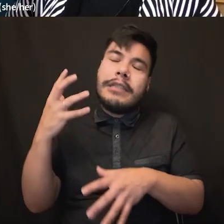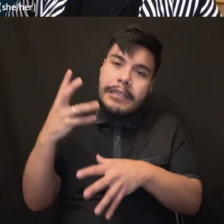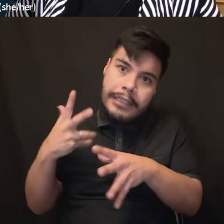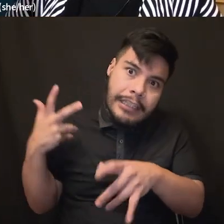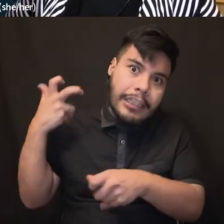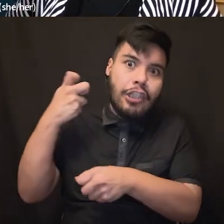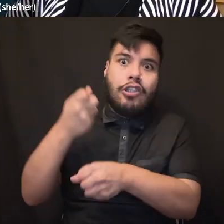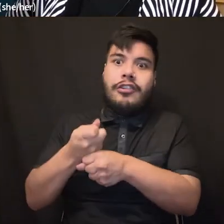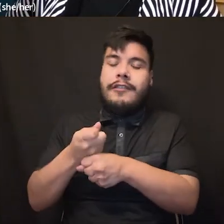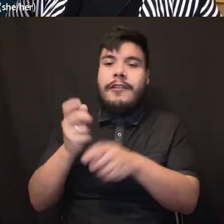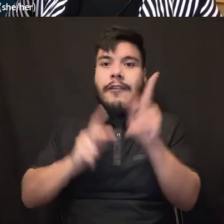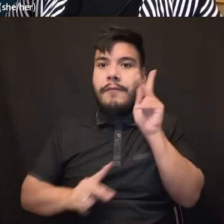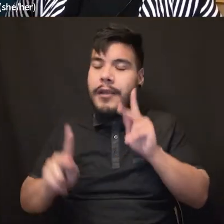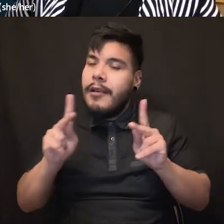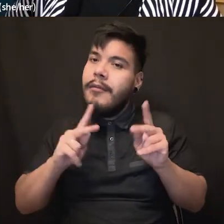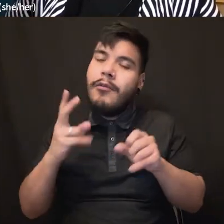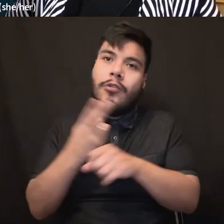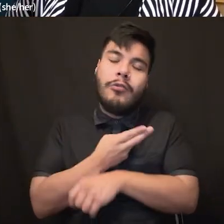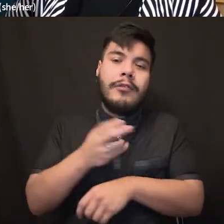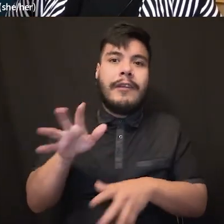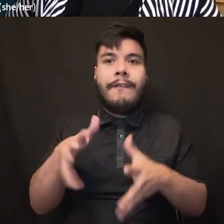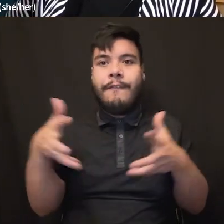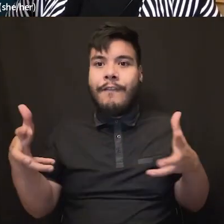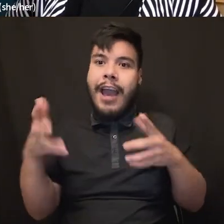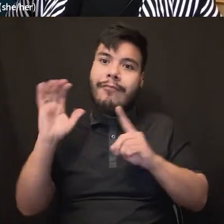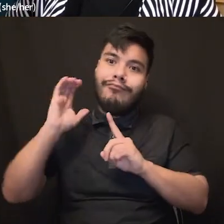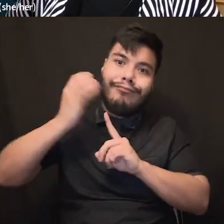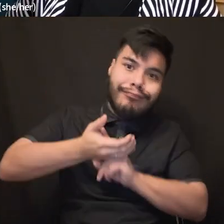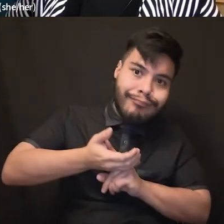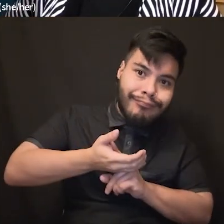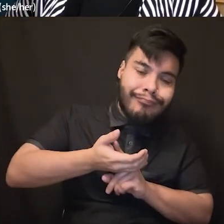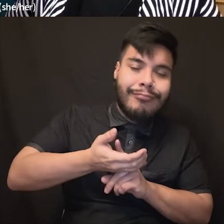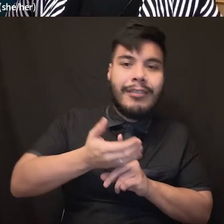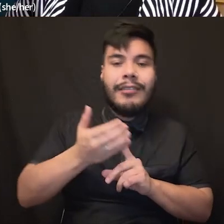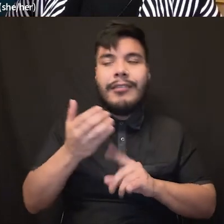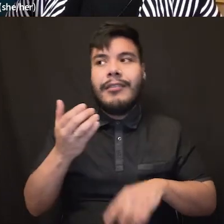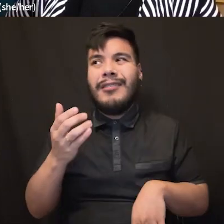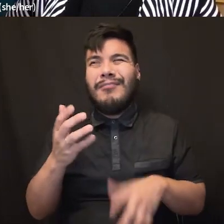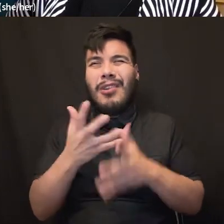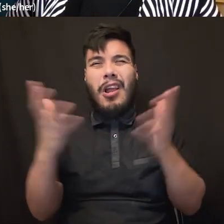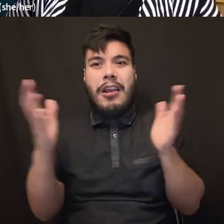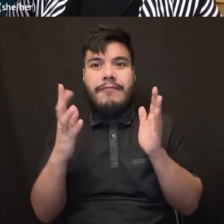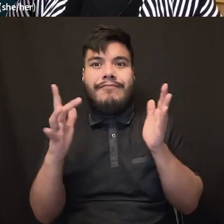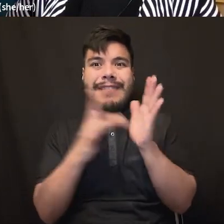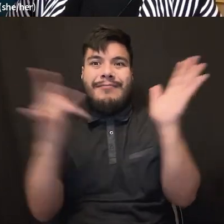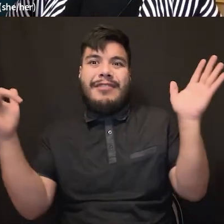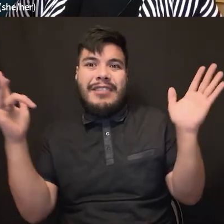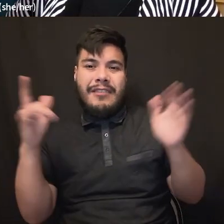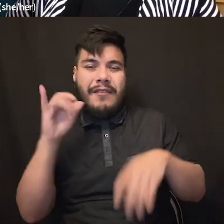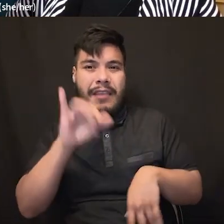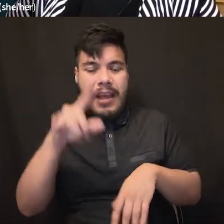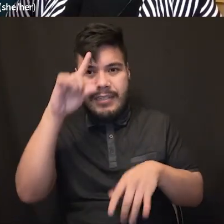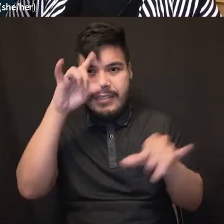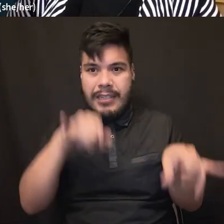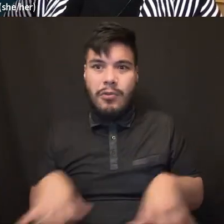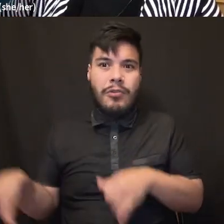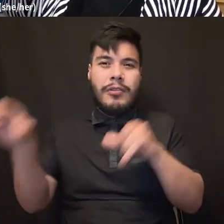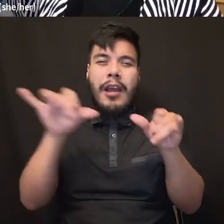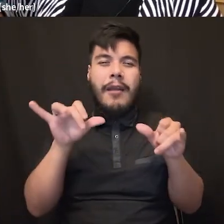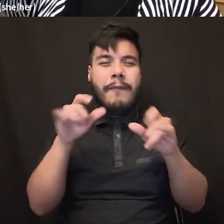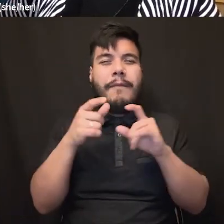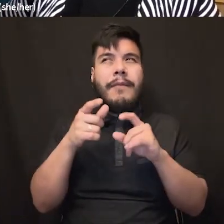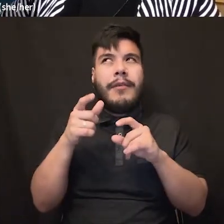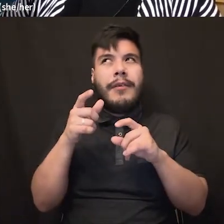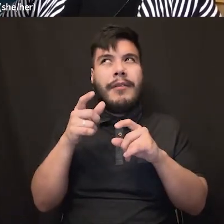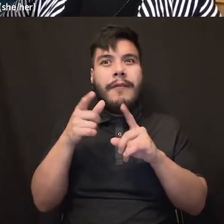fat suits and like, there's been a lot of like exploitation of that stereotype by people that aren't fat. And